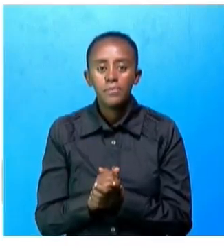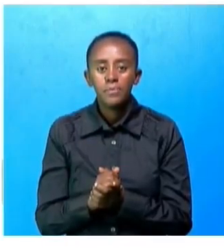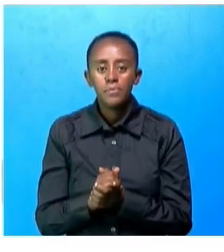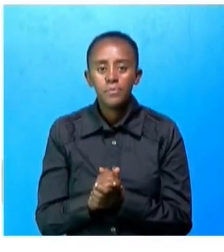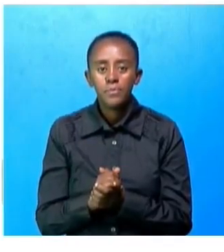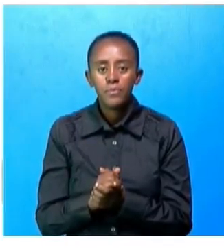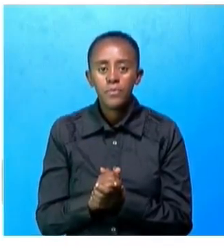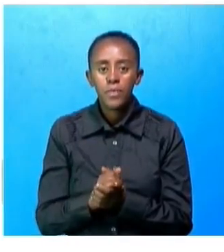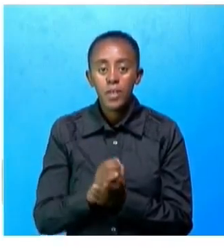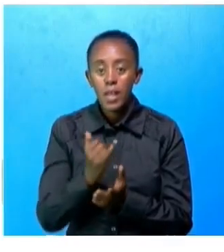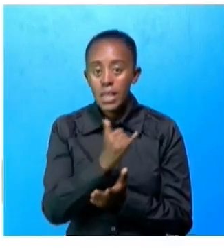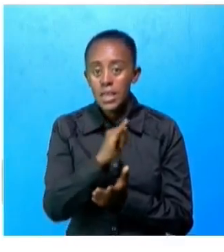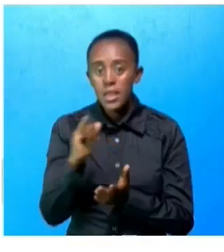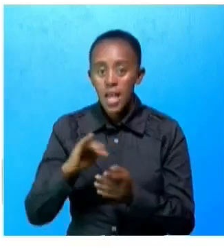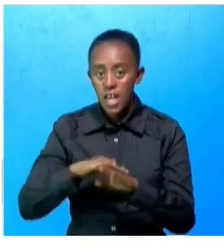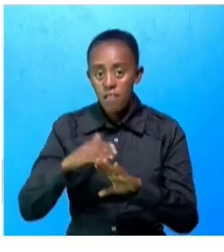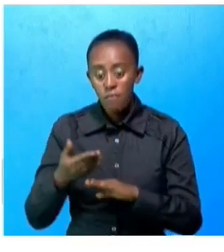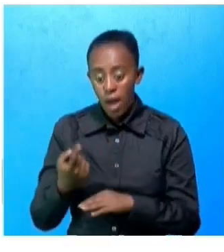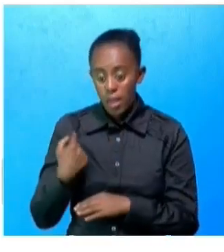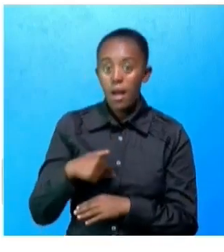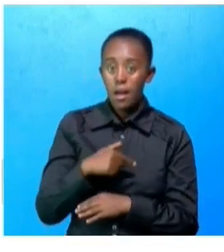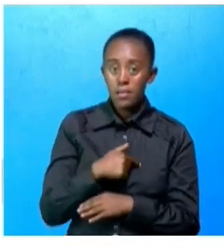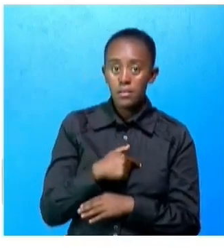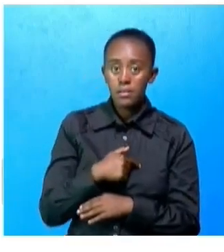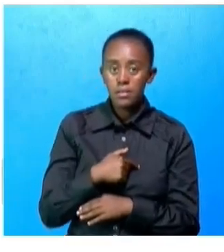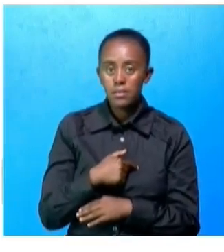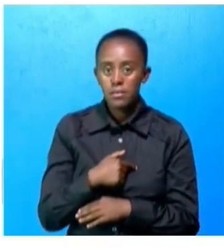they invite us,